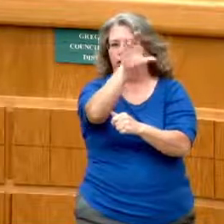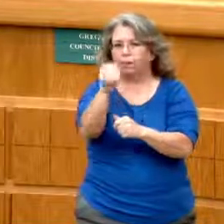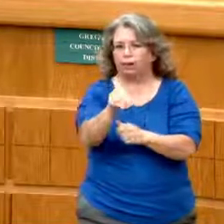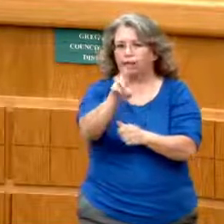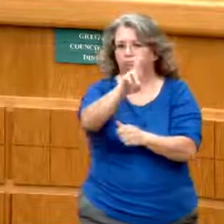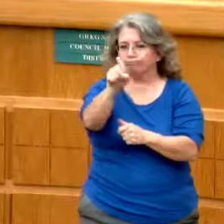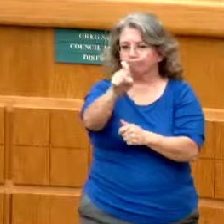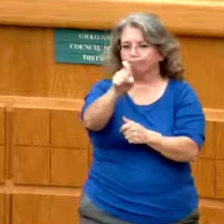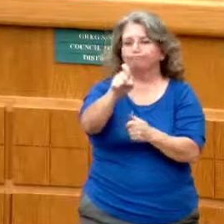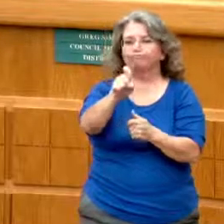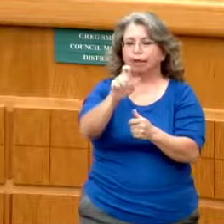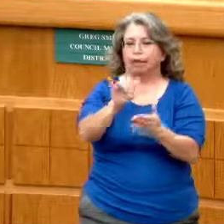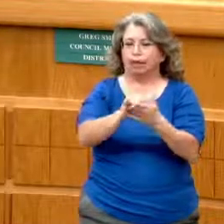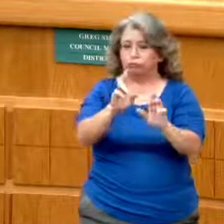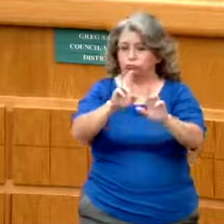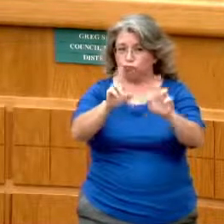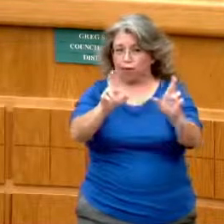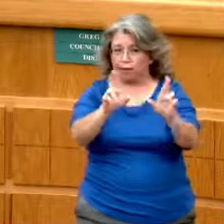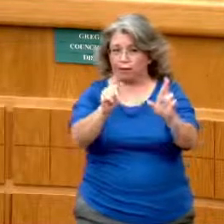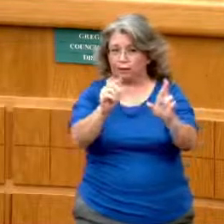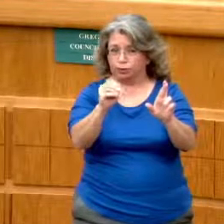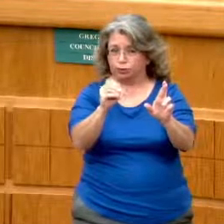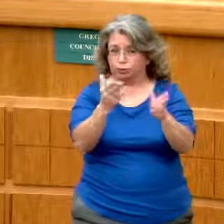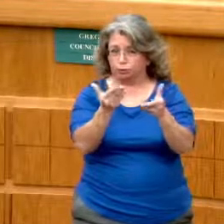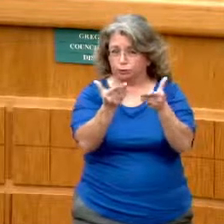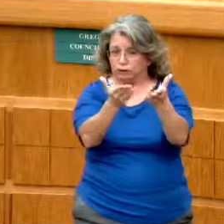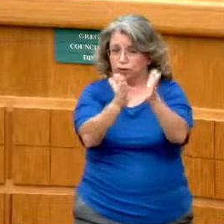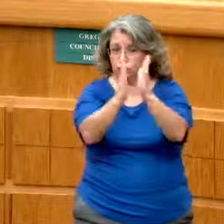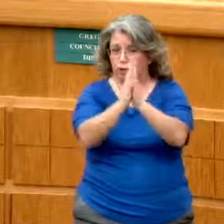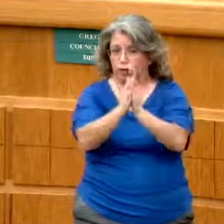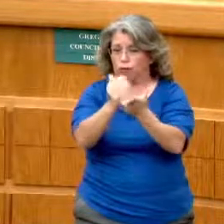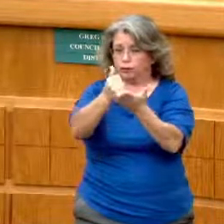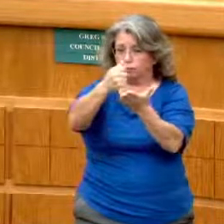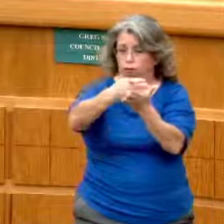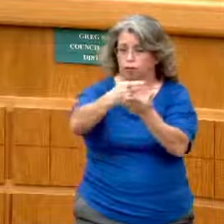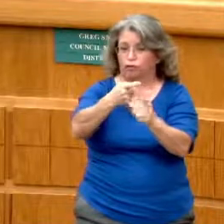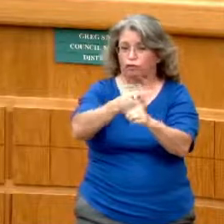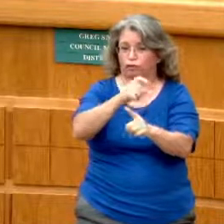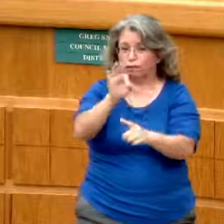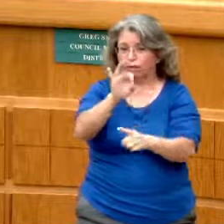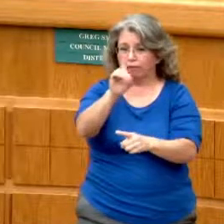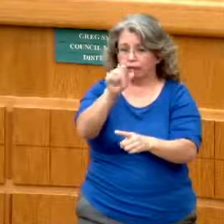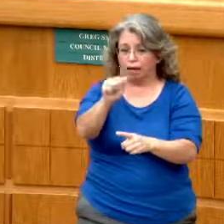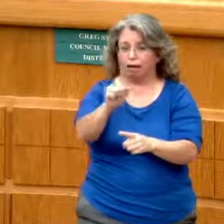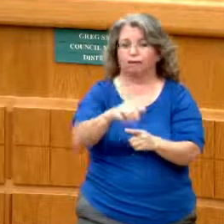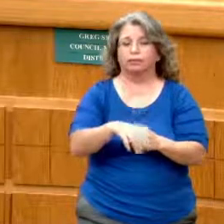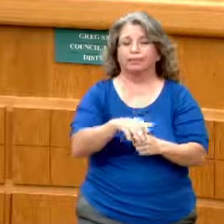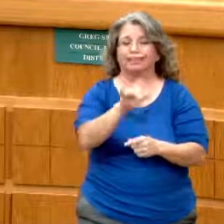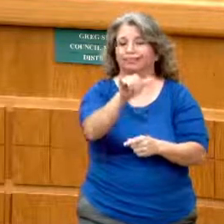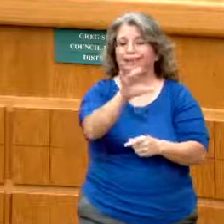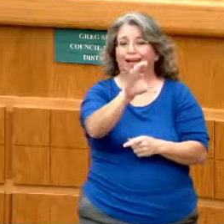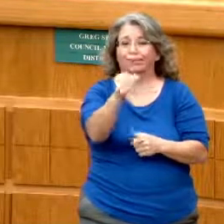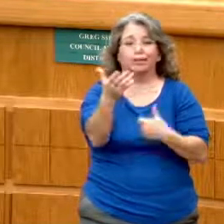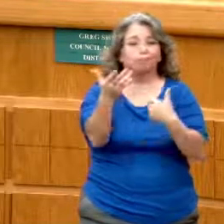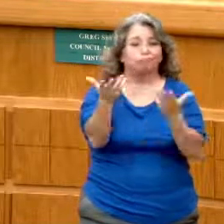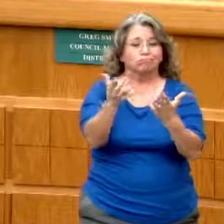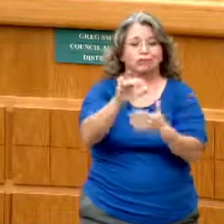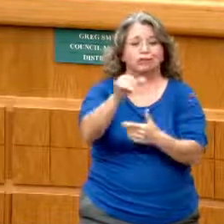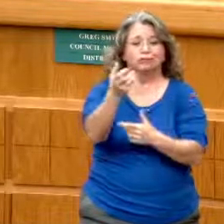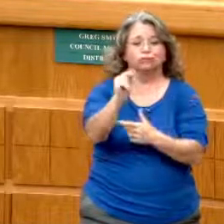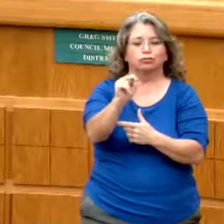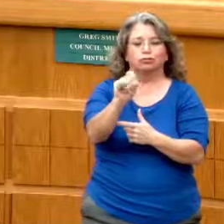the FDA emergency use authorization, Johnson & Johnson. Johnson & Johnson has also shown a greater